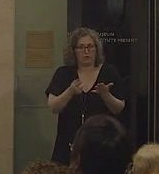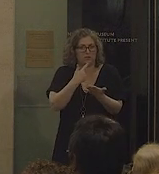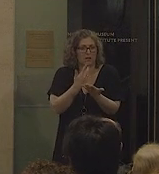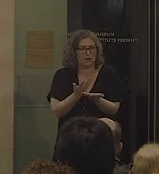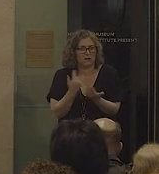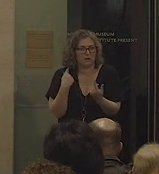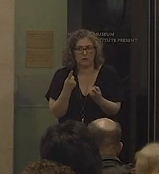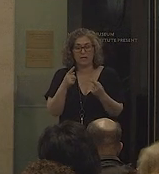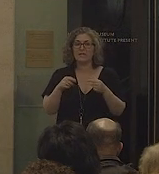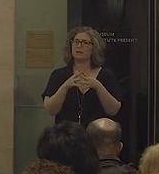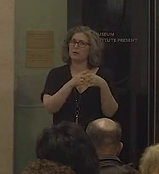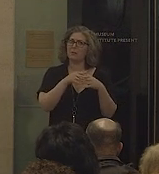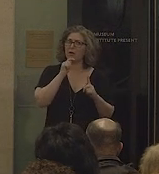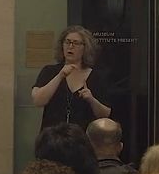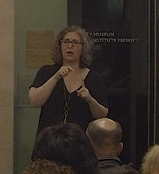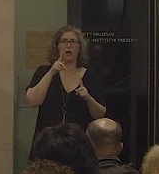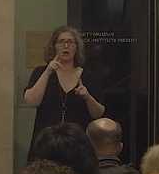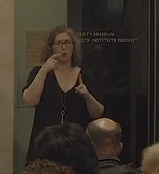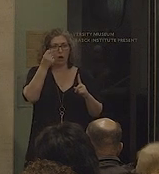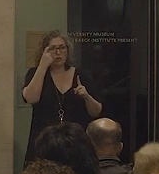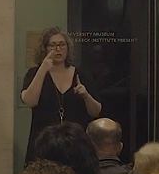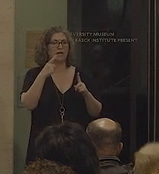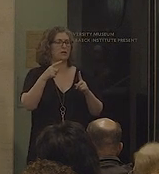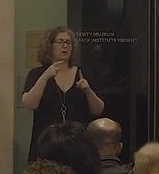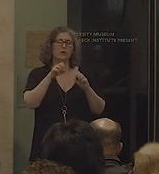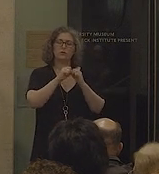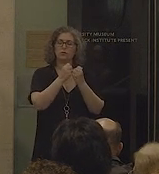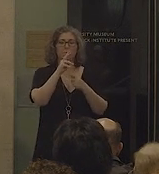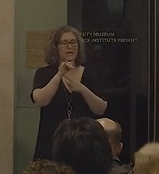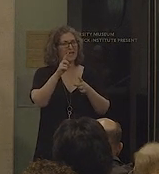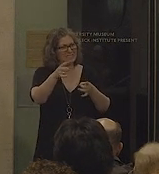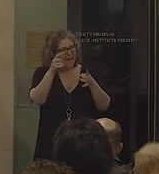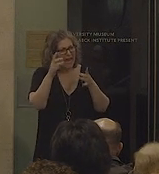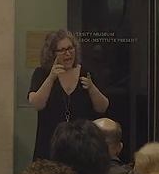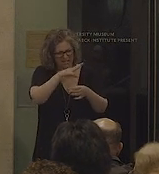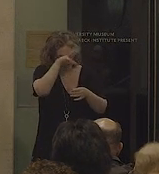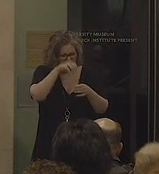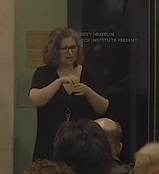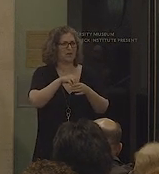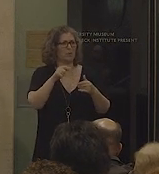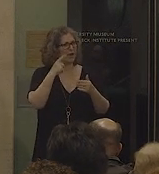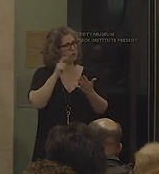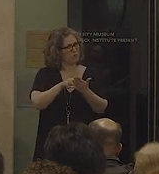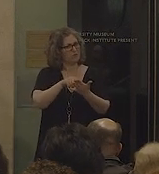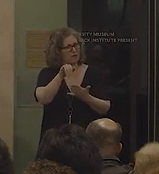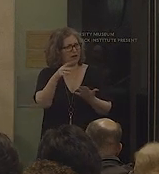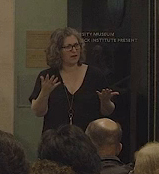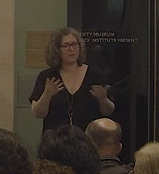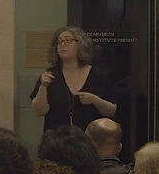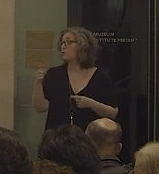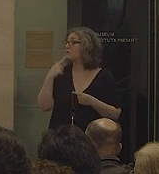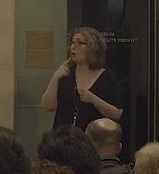country needs to deal with the reality of the hate-filled social media and how we can deal with it. In some ways, what you're saying is that your words